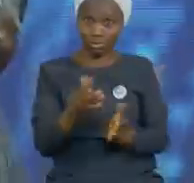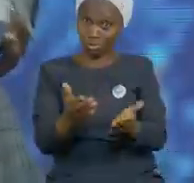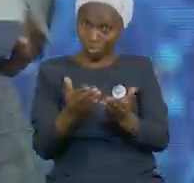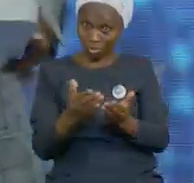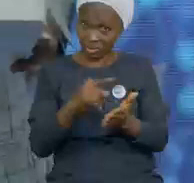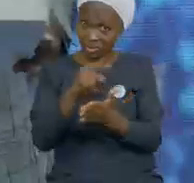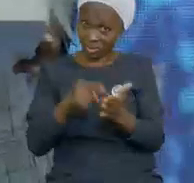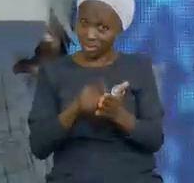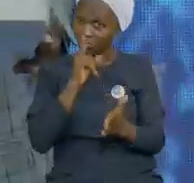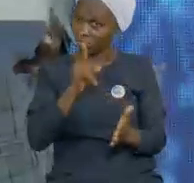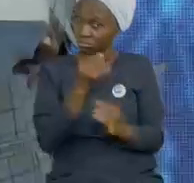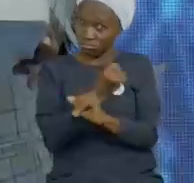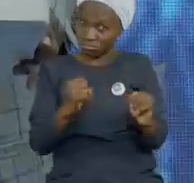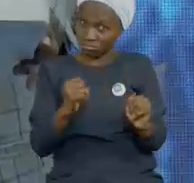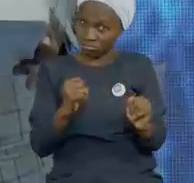real salvation